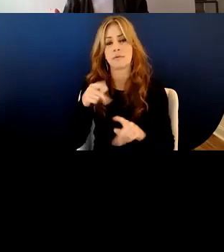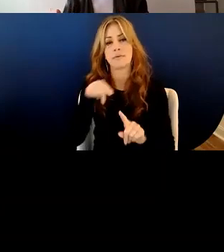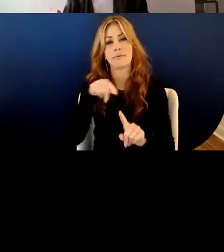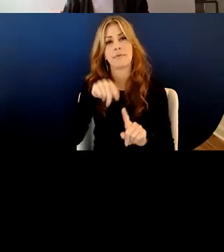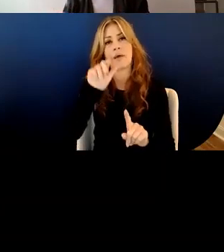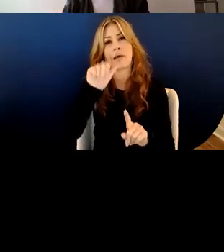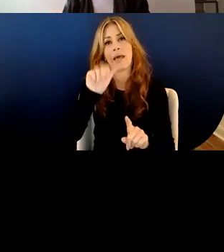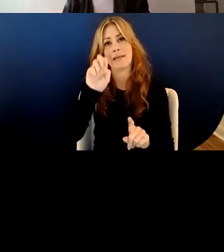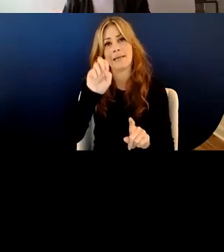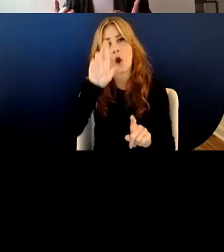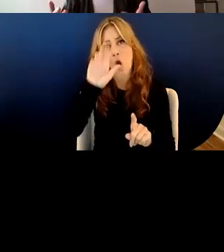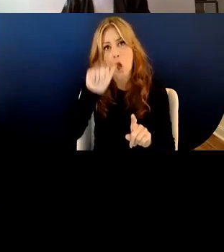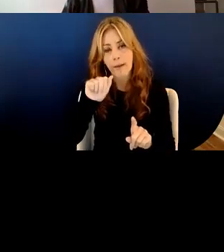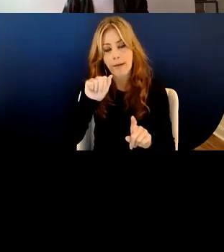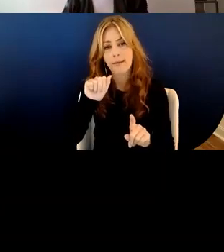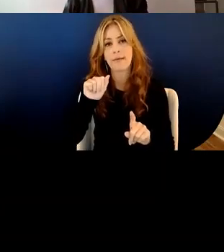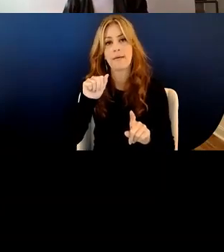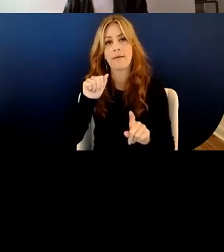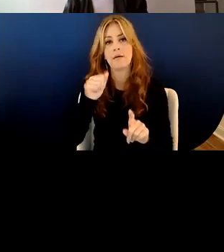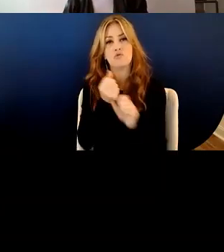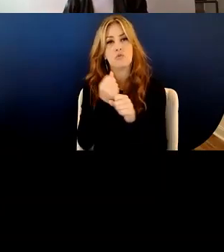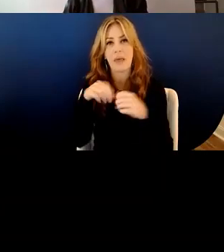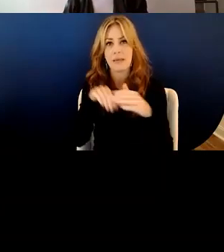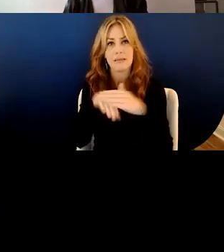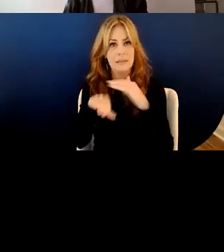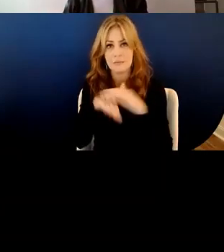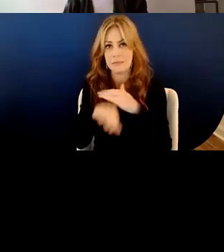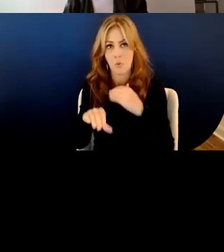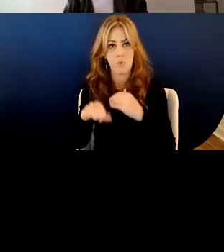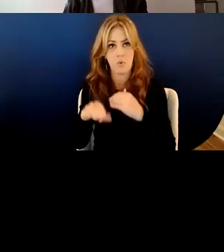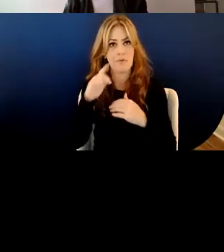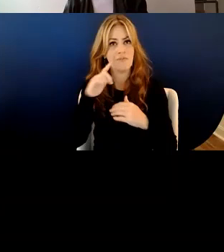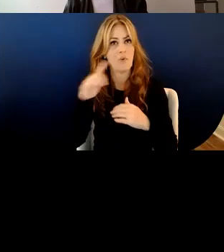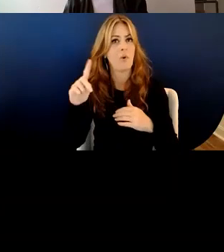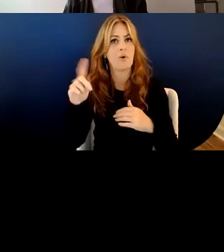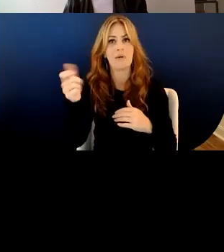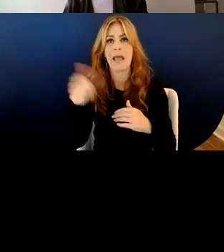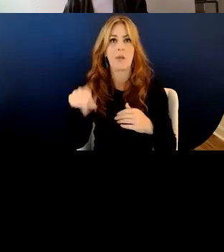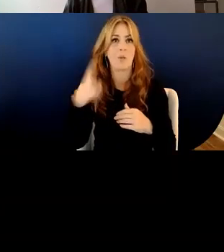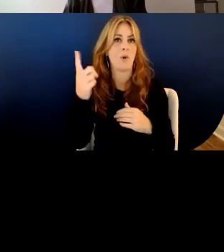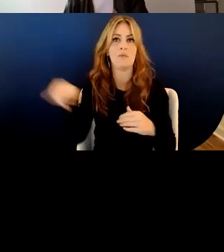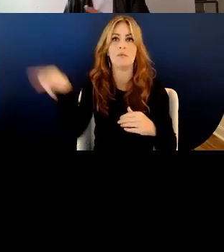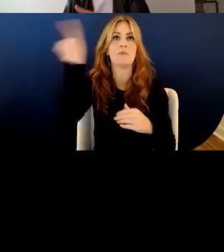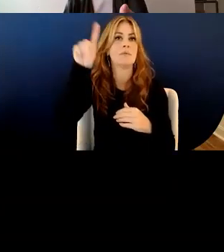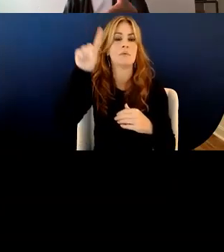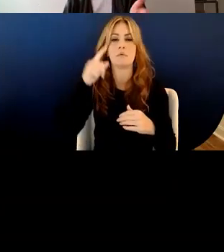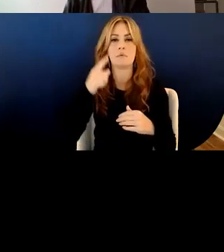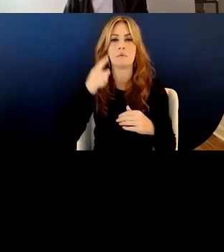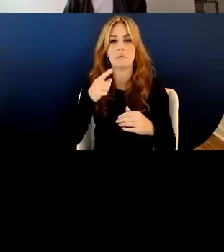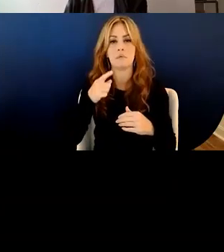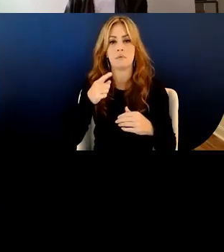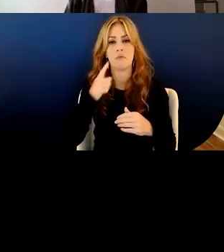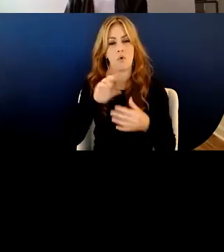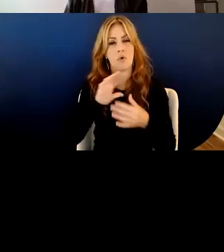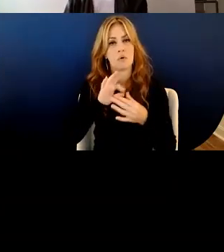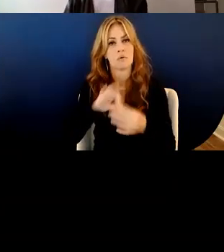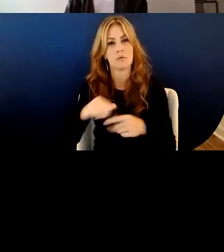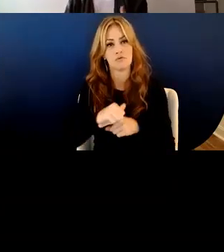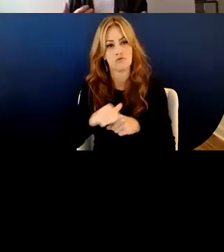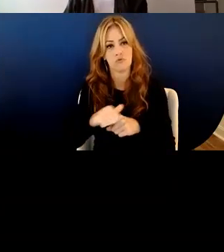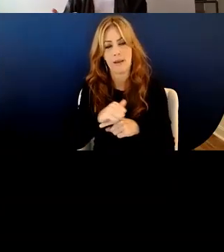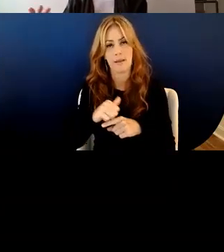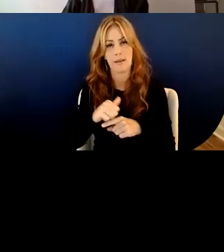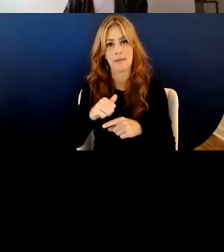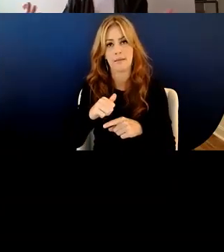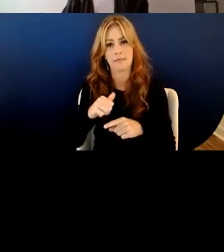has to make accessible for anything other than training related to things AERA is doing.